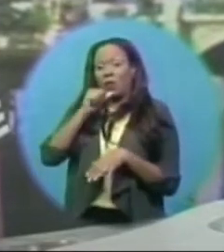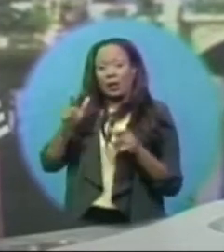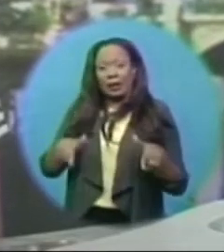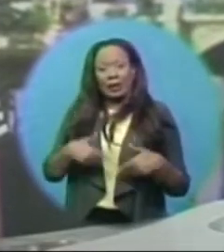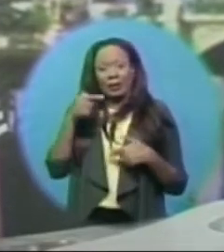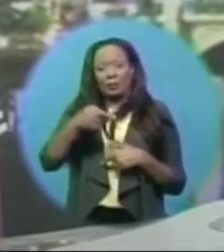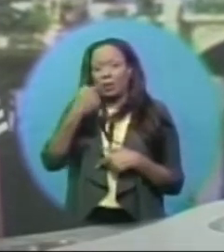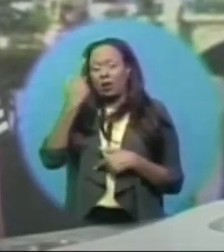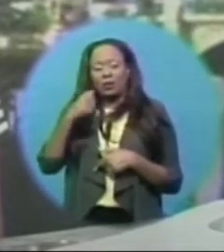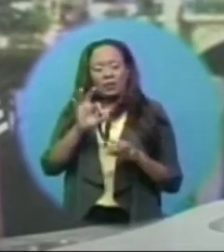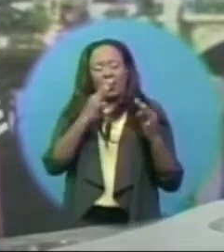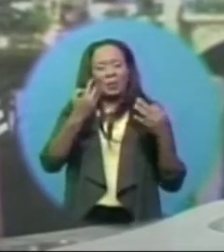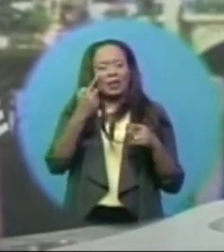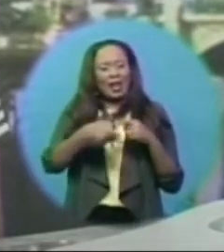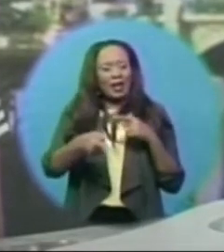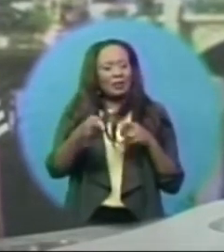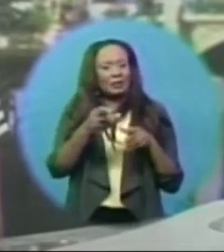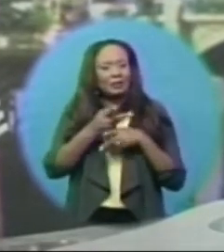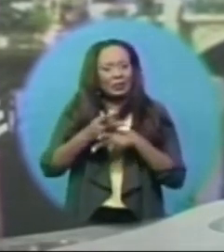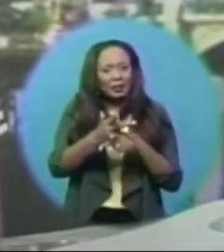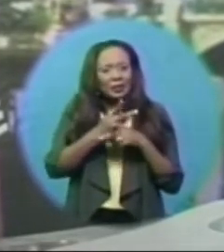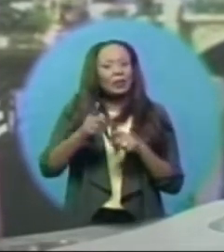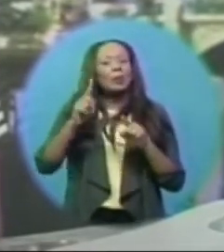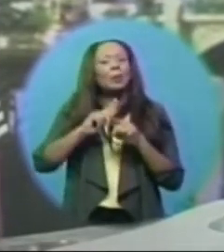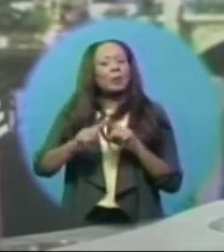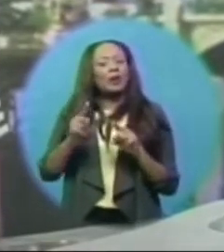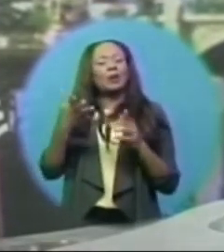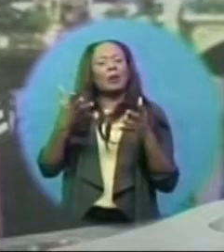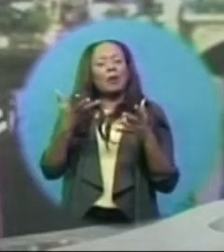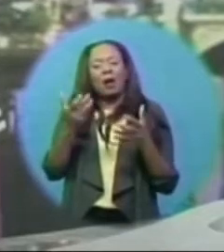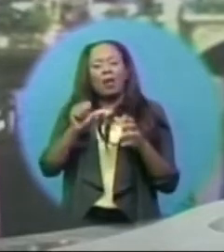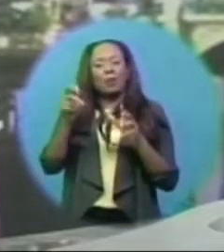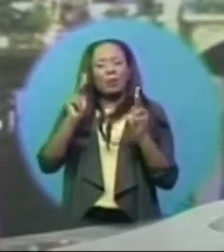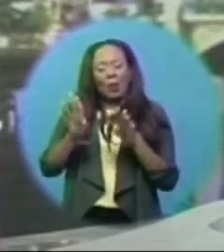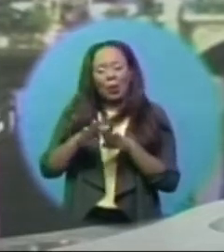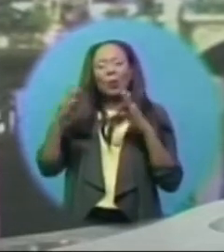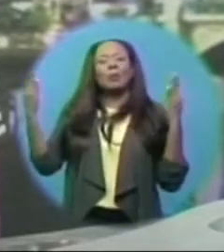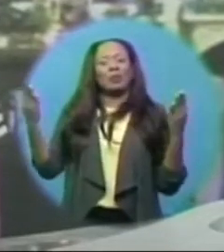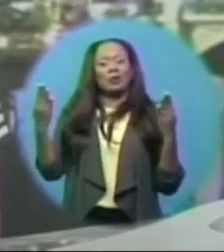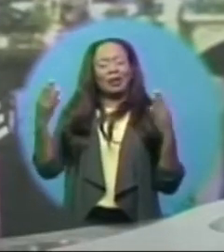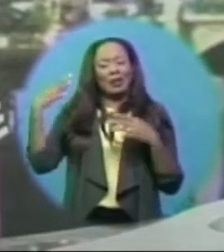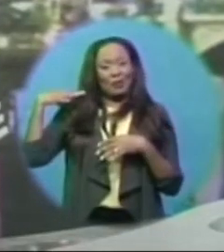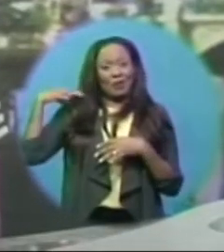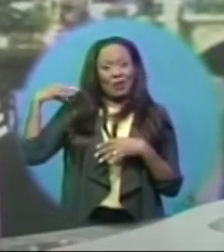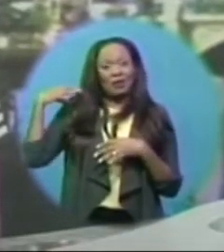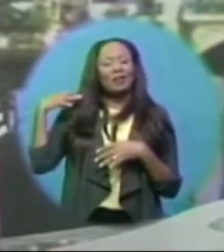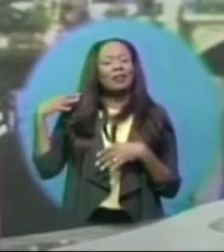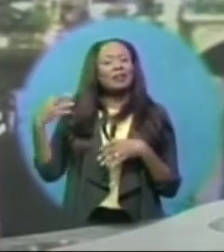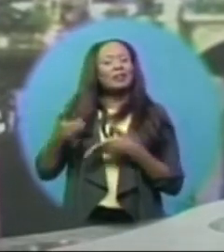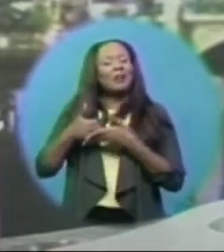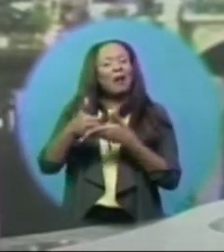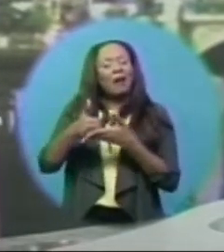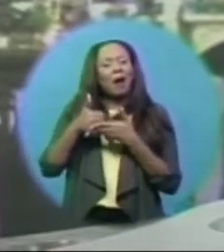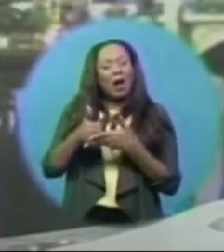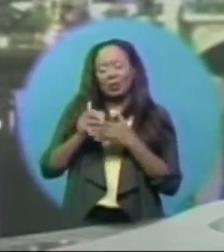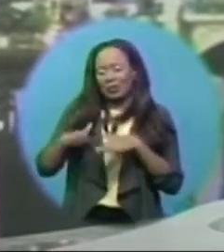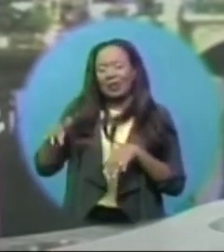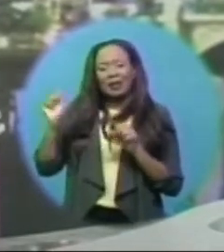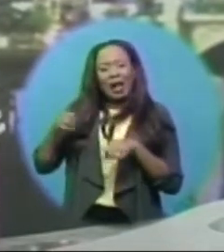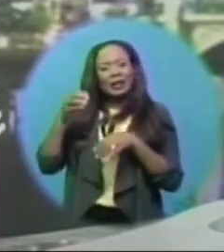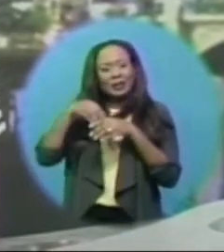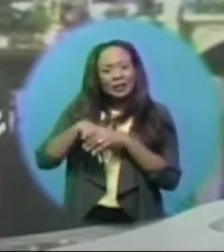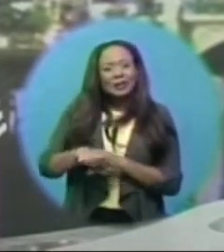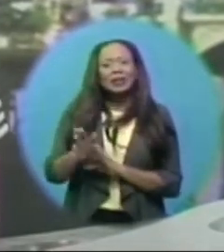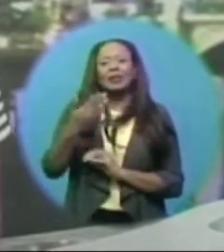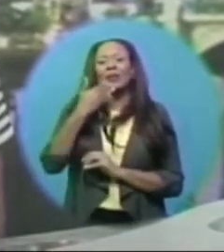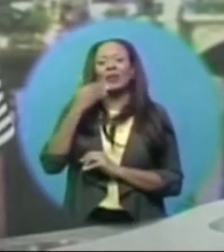extended to people with good moral standing, for example, those who have volunteered in child care facilities and would be